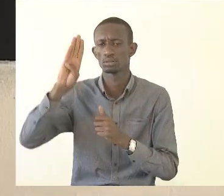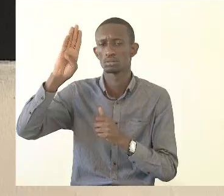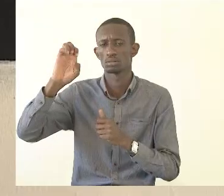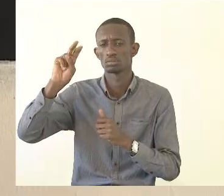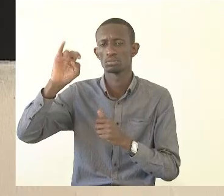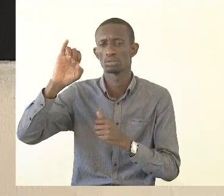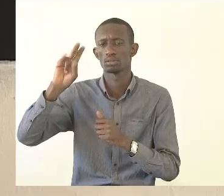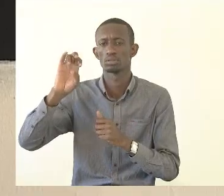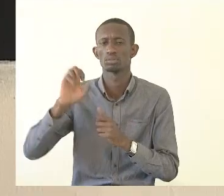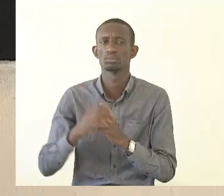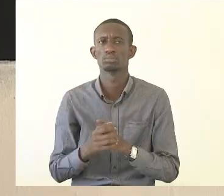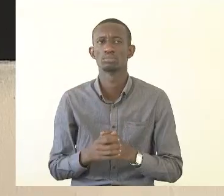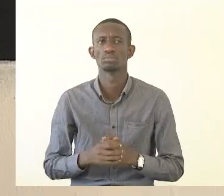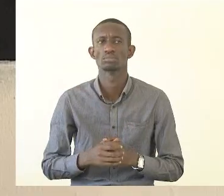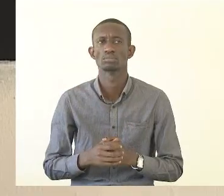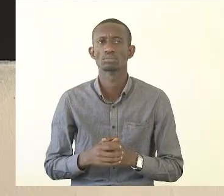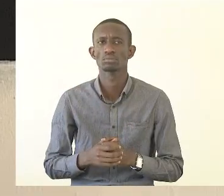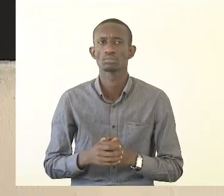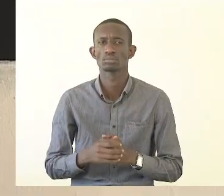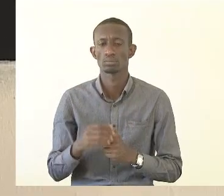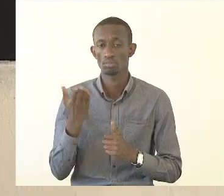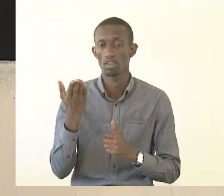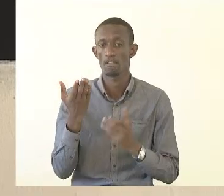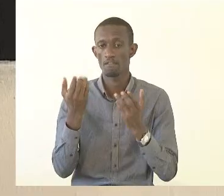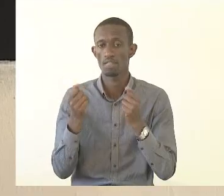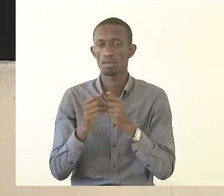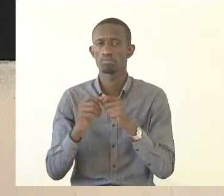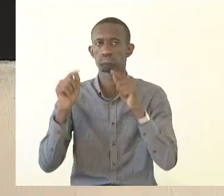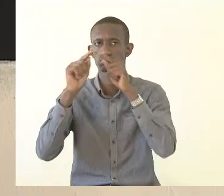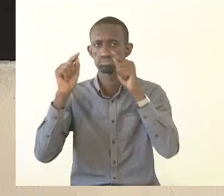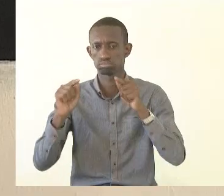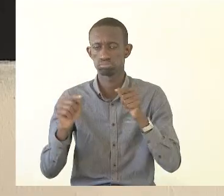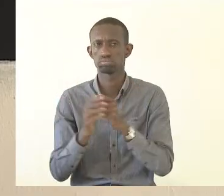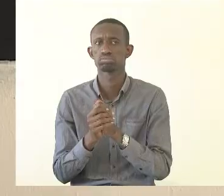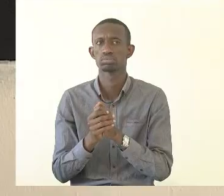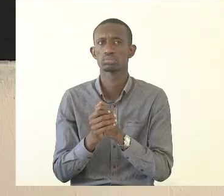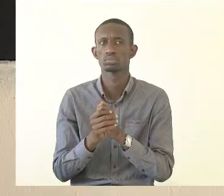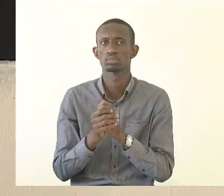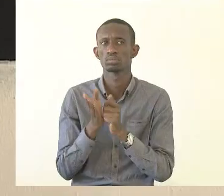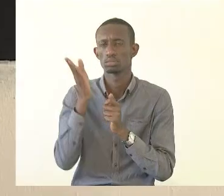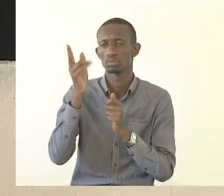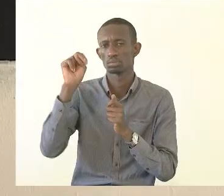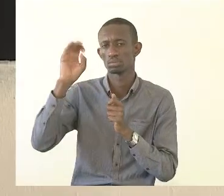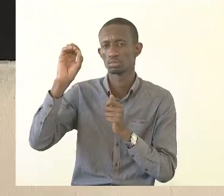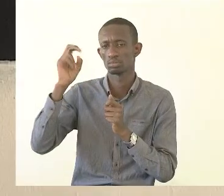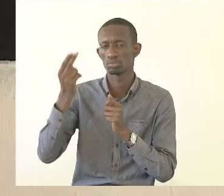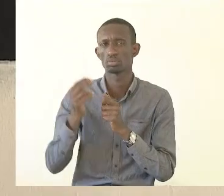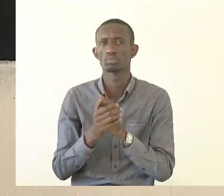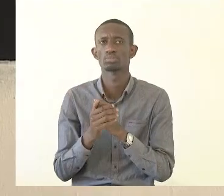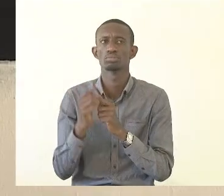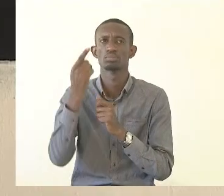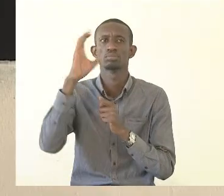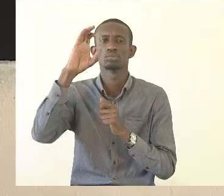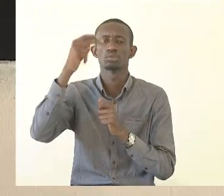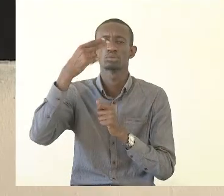it attack the benzene ring? So you'll have, this is the nitronium ion, CH3. So this